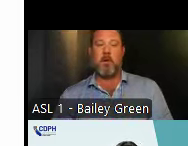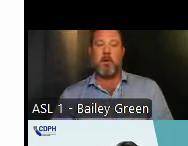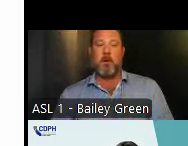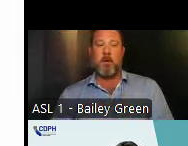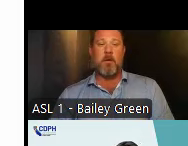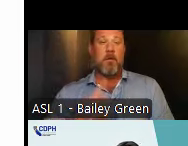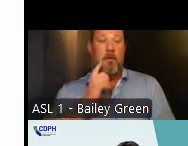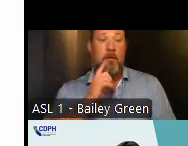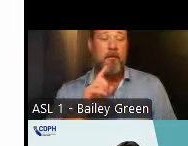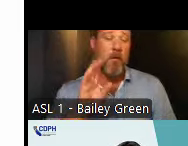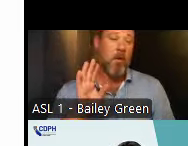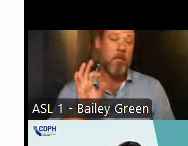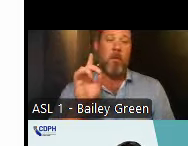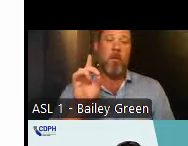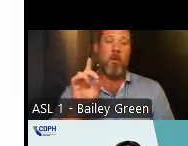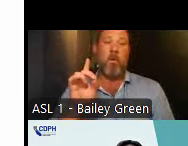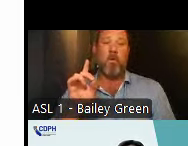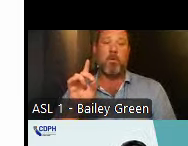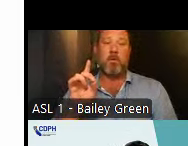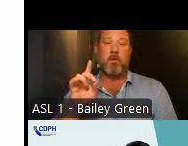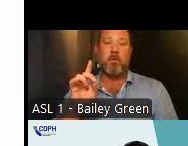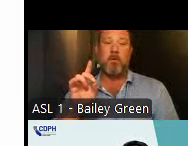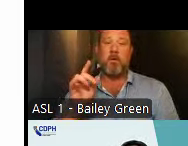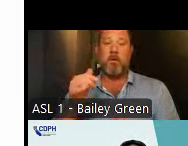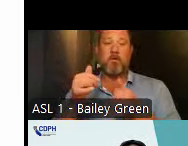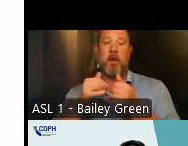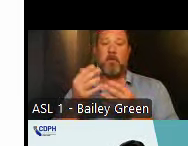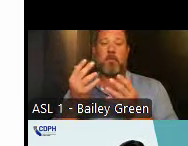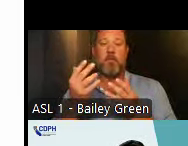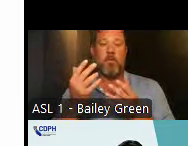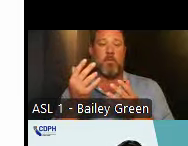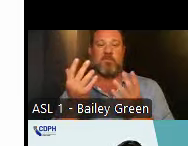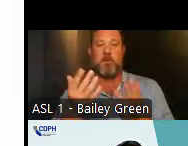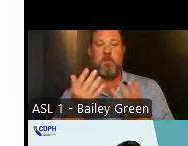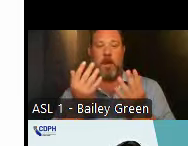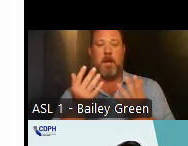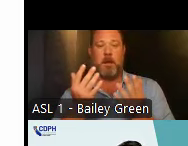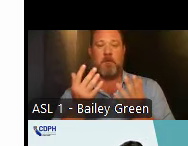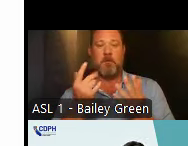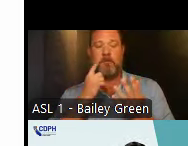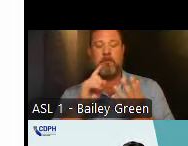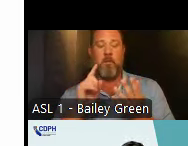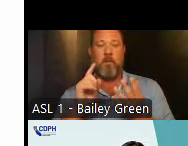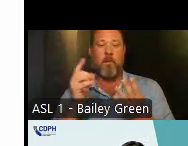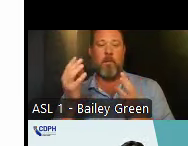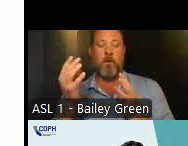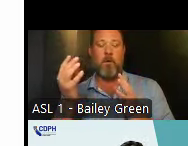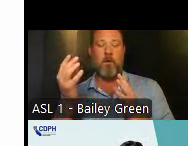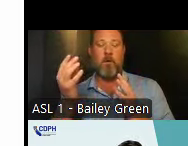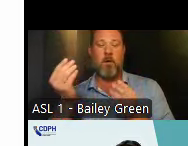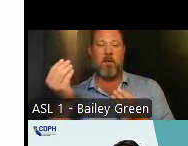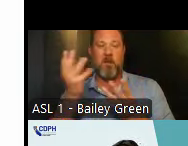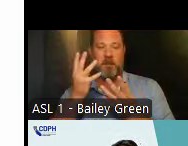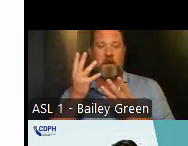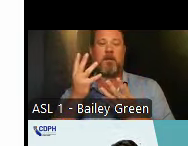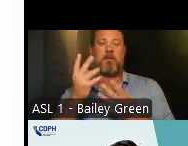And for our BOLD grant, we are waiting to hear back from the CDC about our continuation plan for year 3, which starts at the